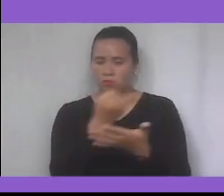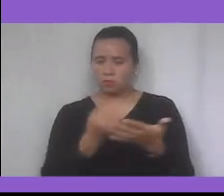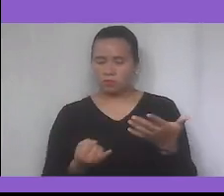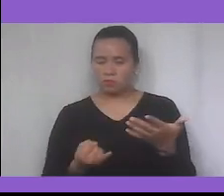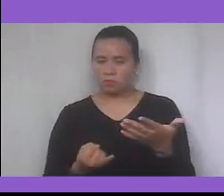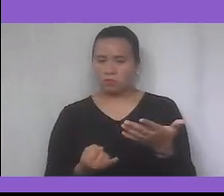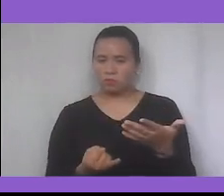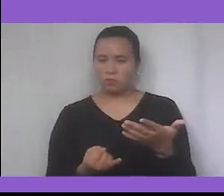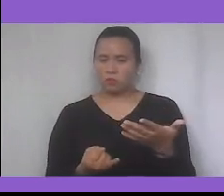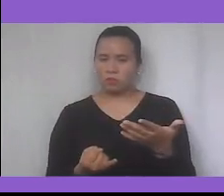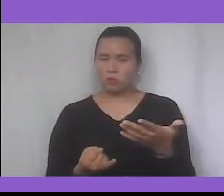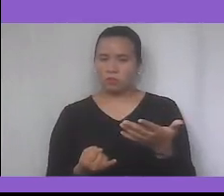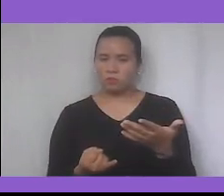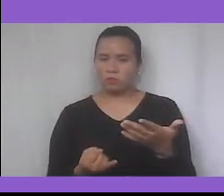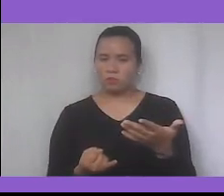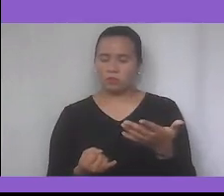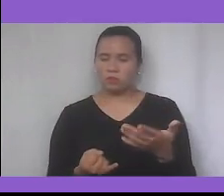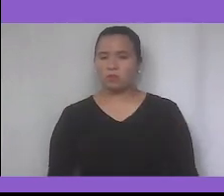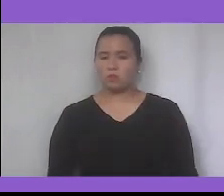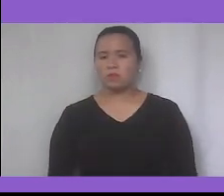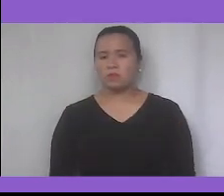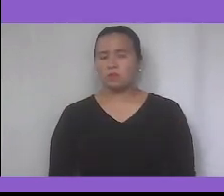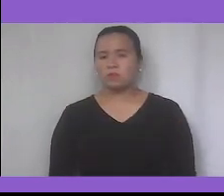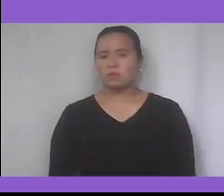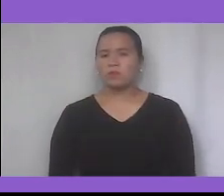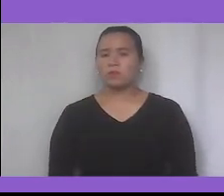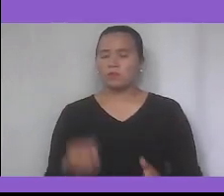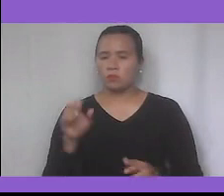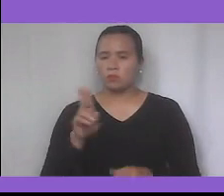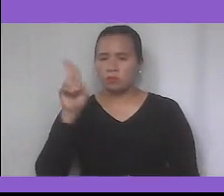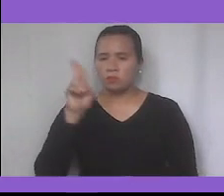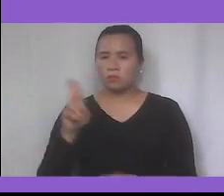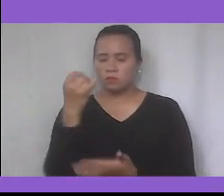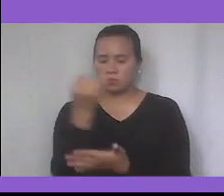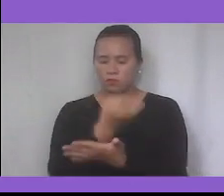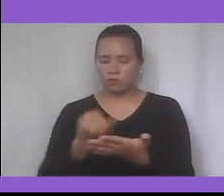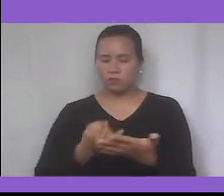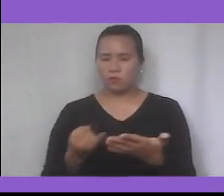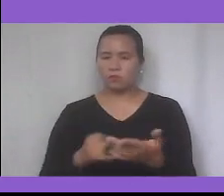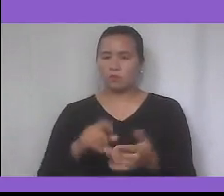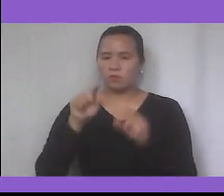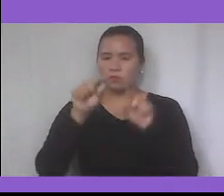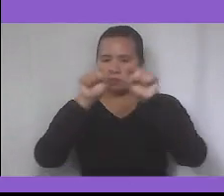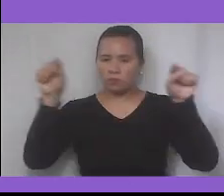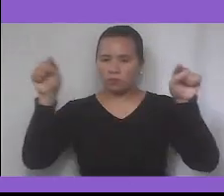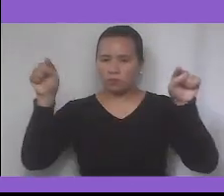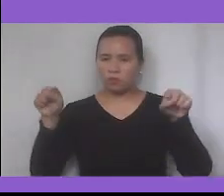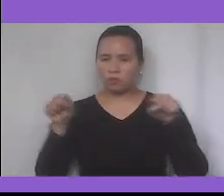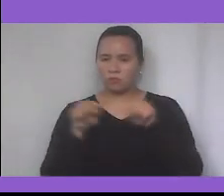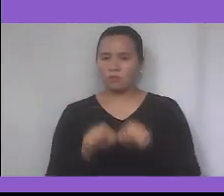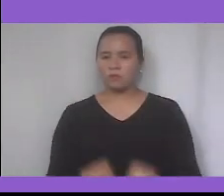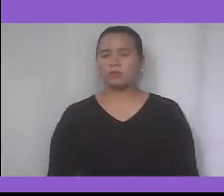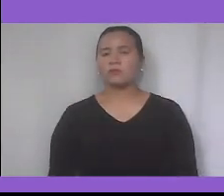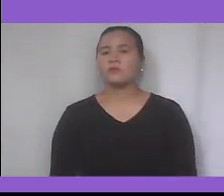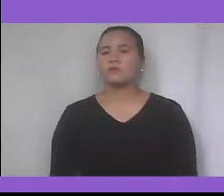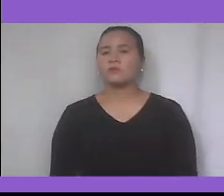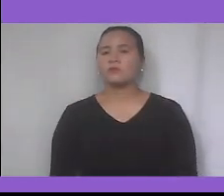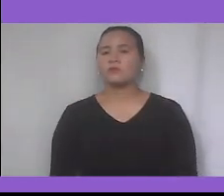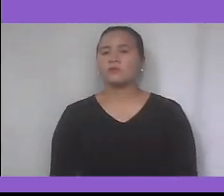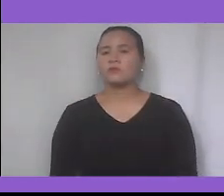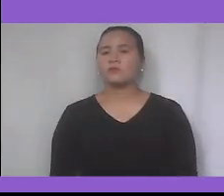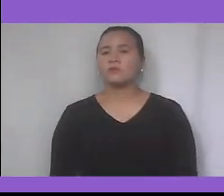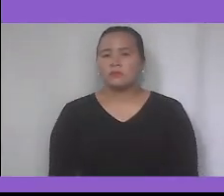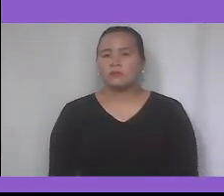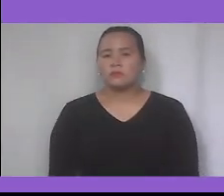let's get started. So first, to draw our equation, we can use the Draw tab